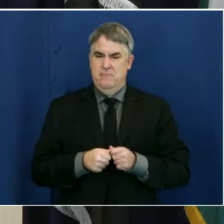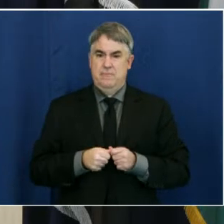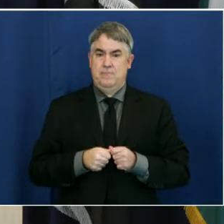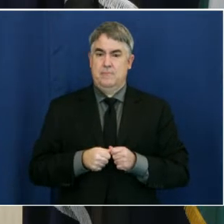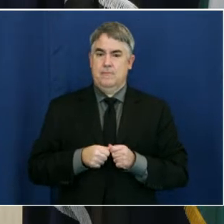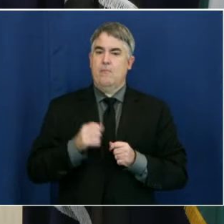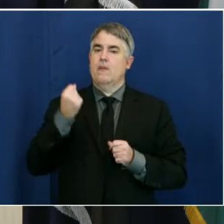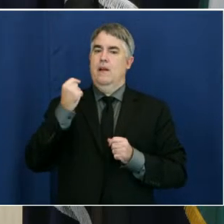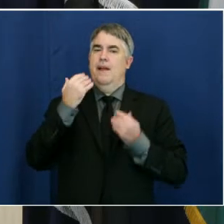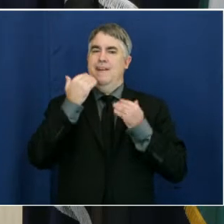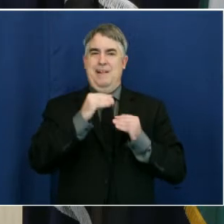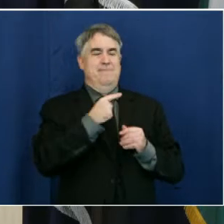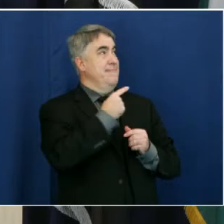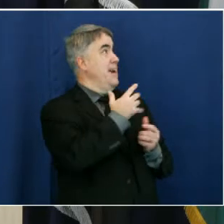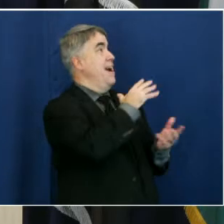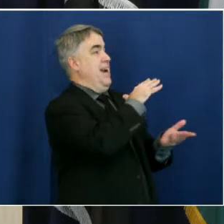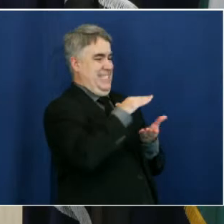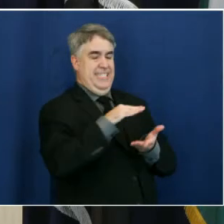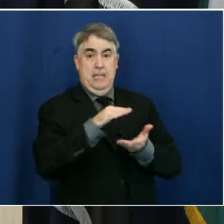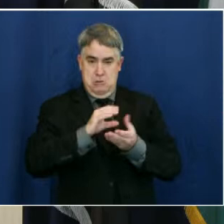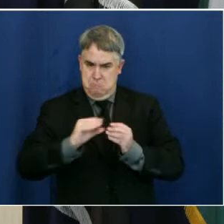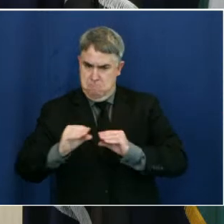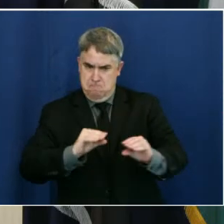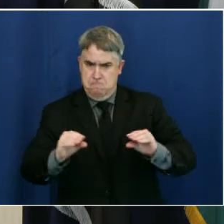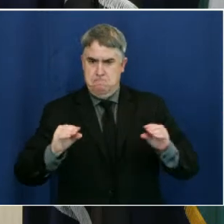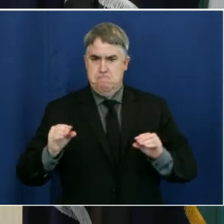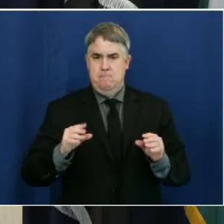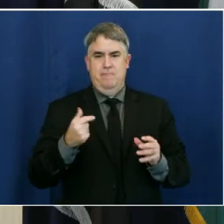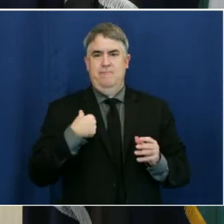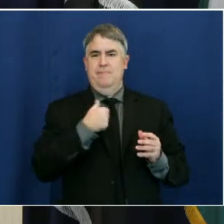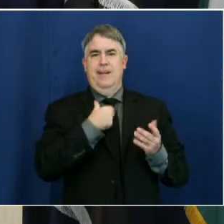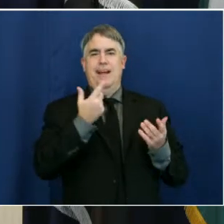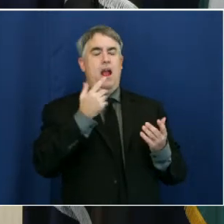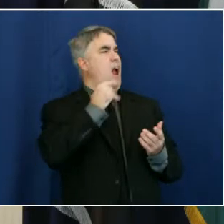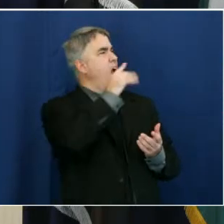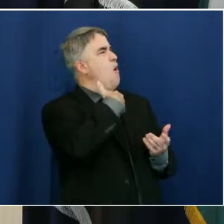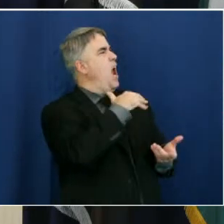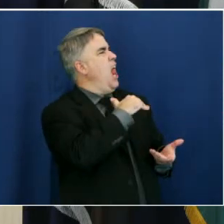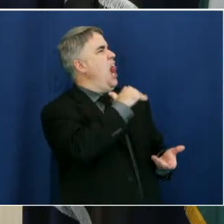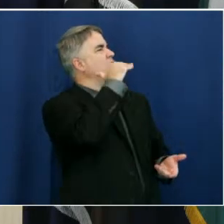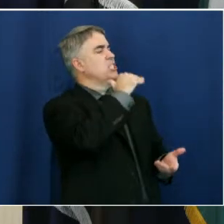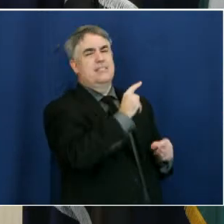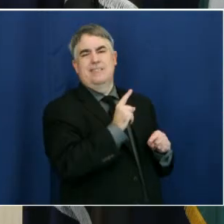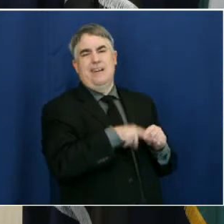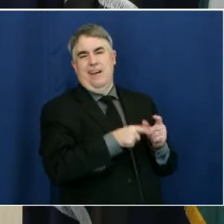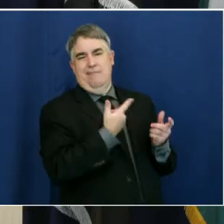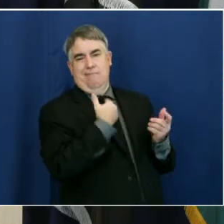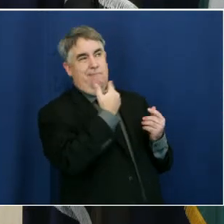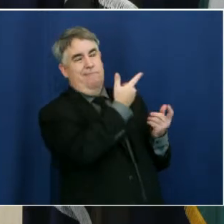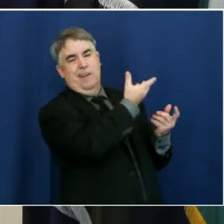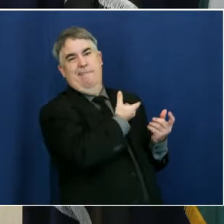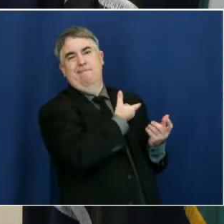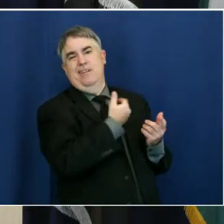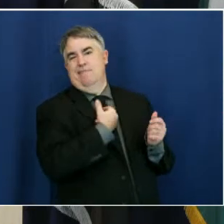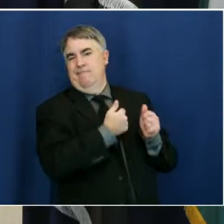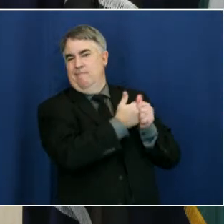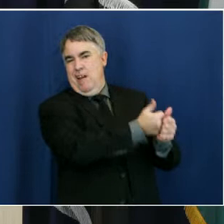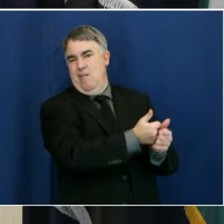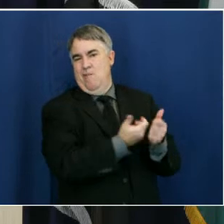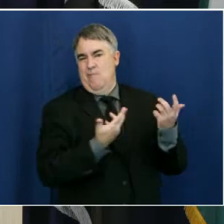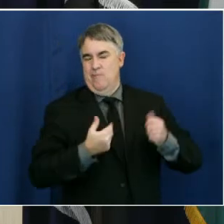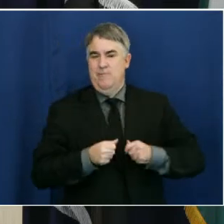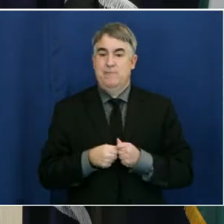we have very little control over that process. So we'll focus on what's in our control and continue to advocate and fight to get as many as we can in San Diego.